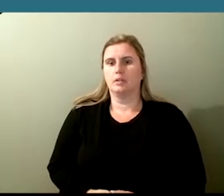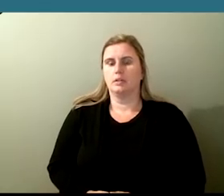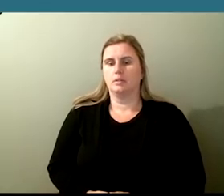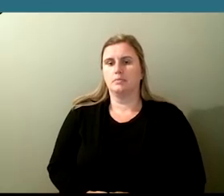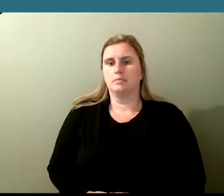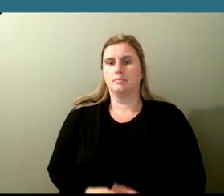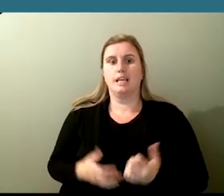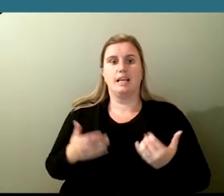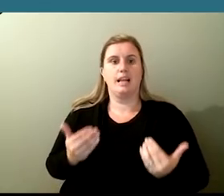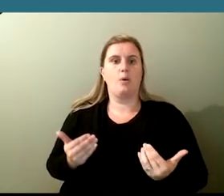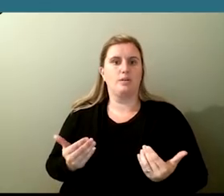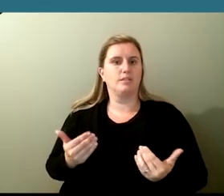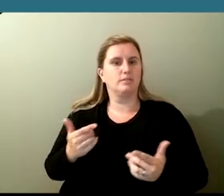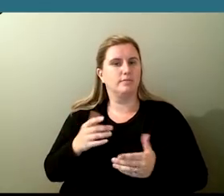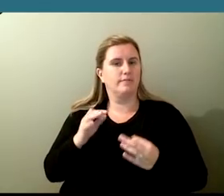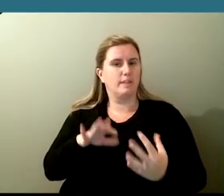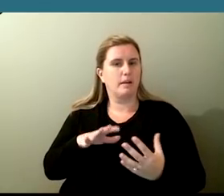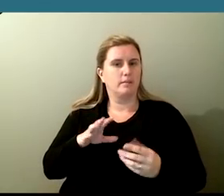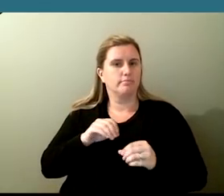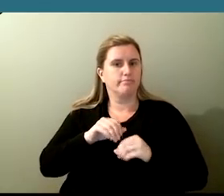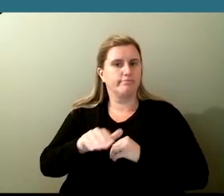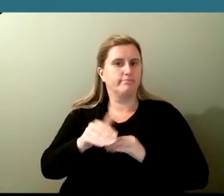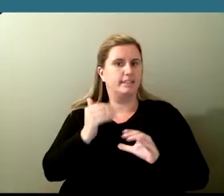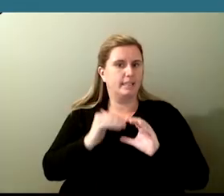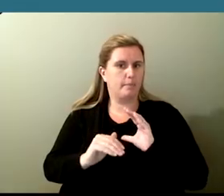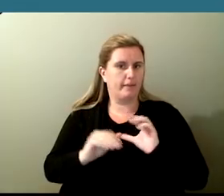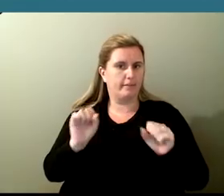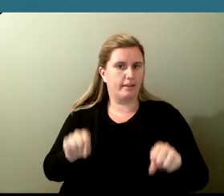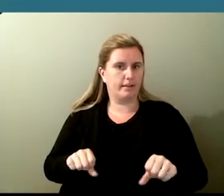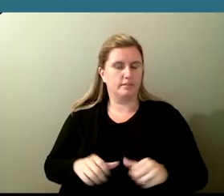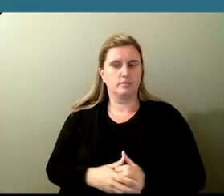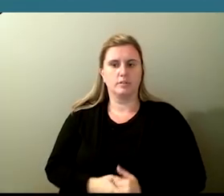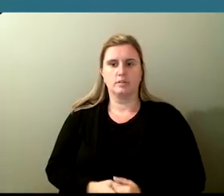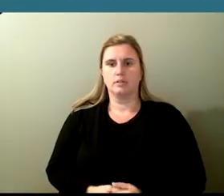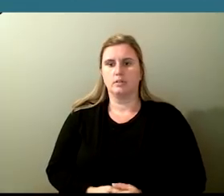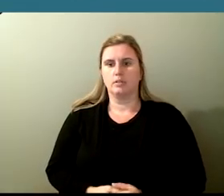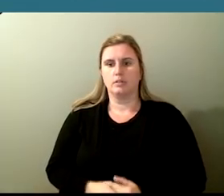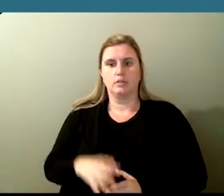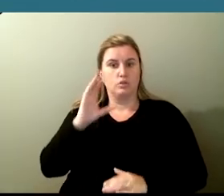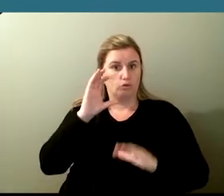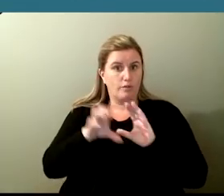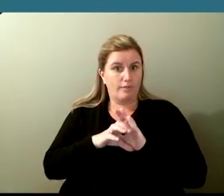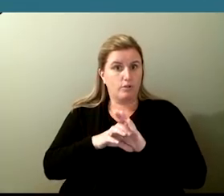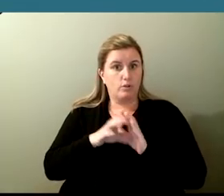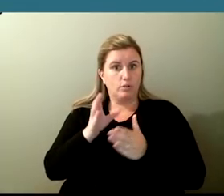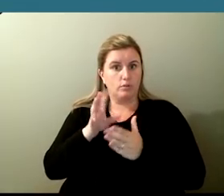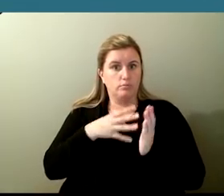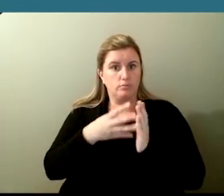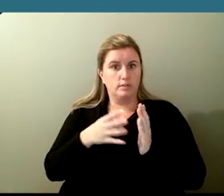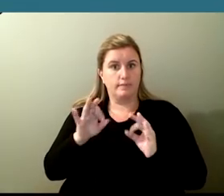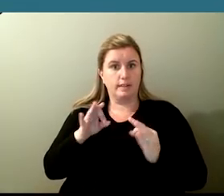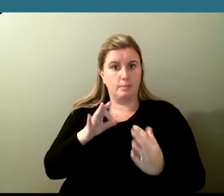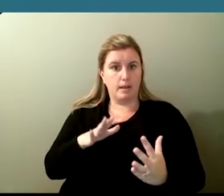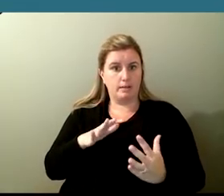and nowadays, of course, feedback can be delivered through email. We can always use graphical components, graphical feedback,